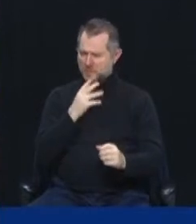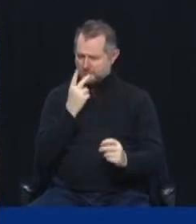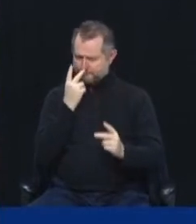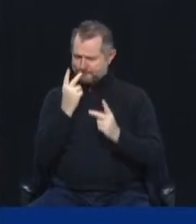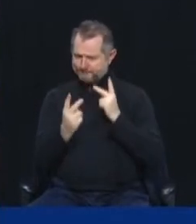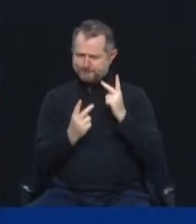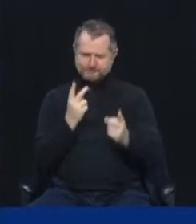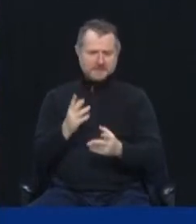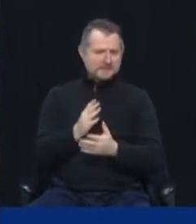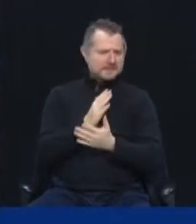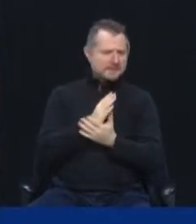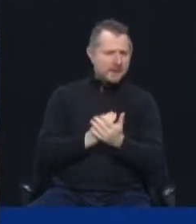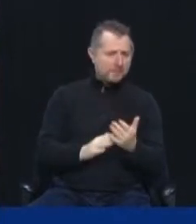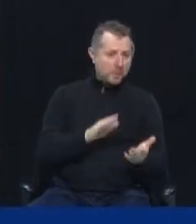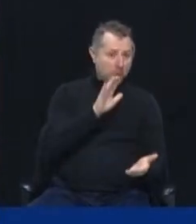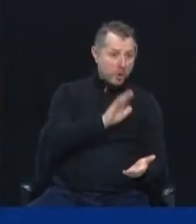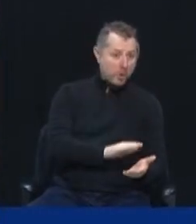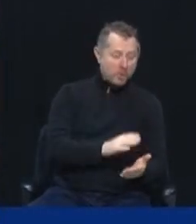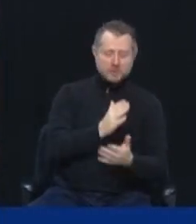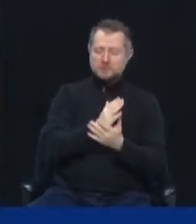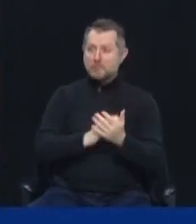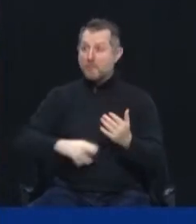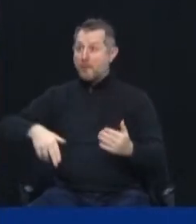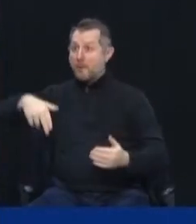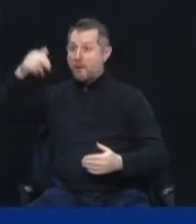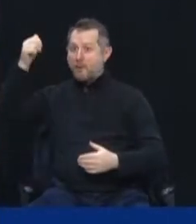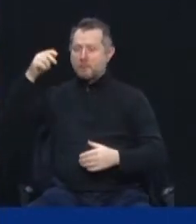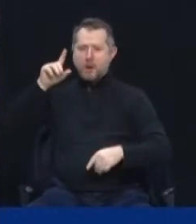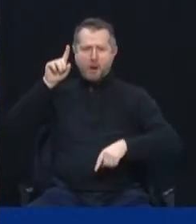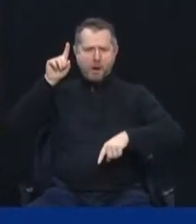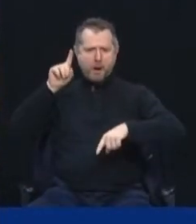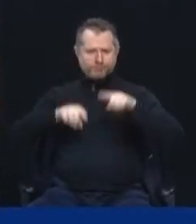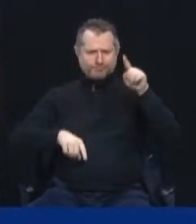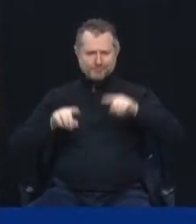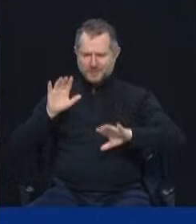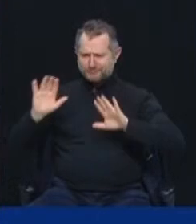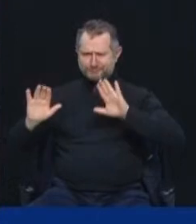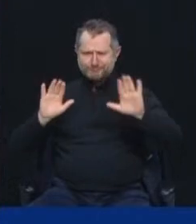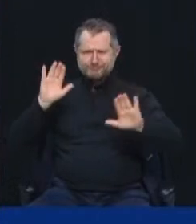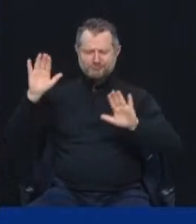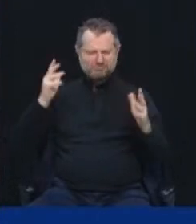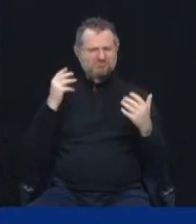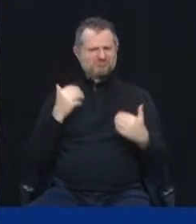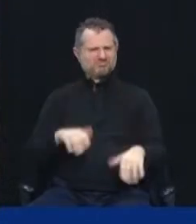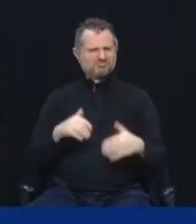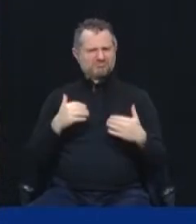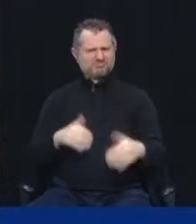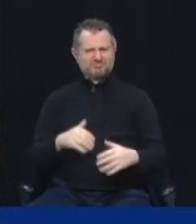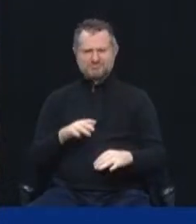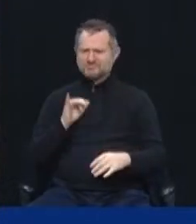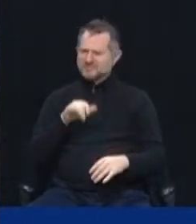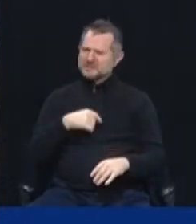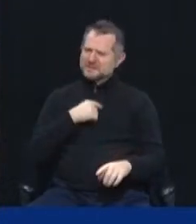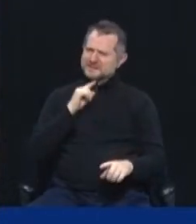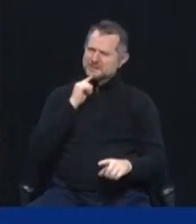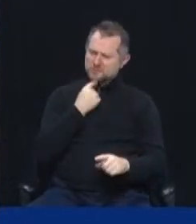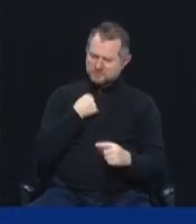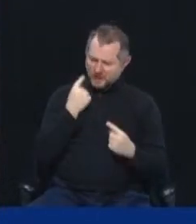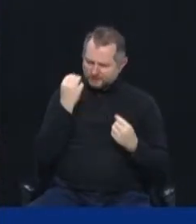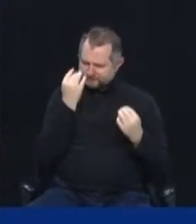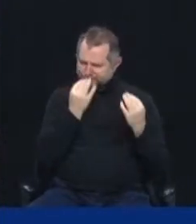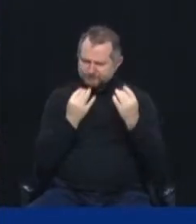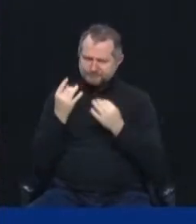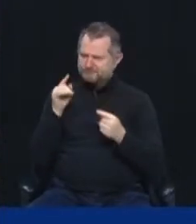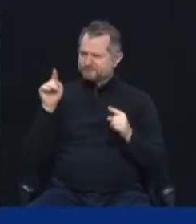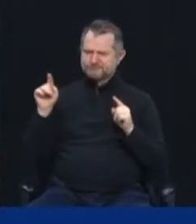the range of positivity across the state is something that people have to take seriously. We have some parts of the state with